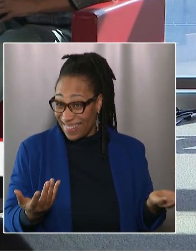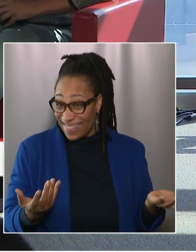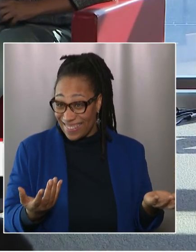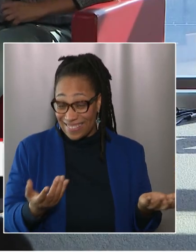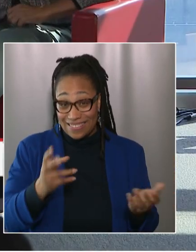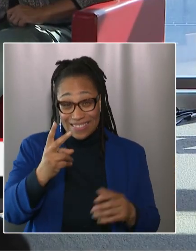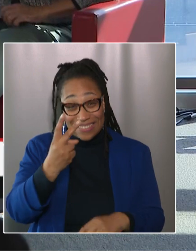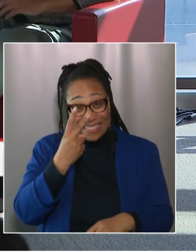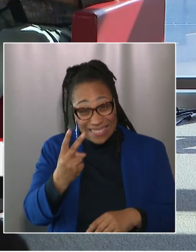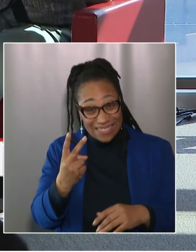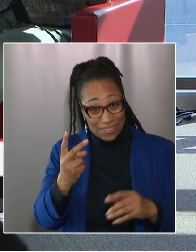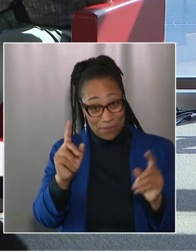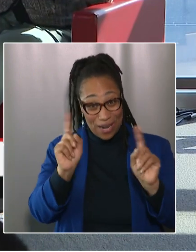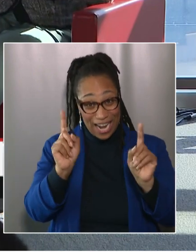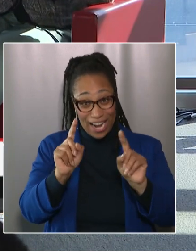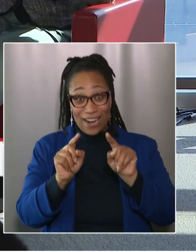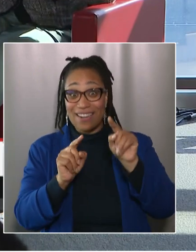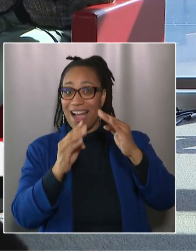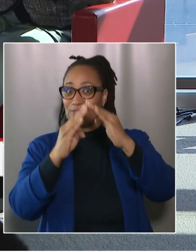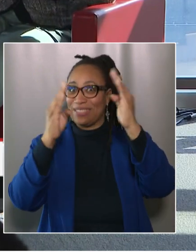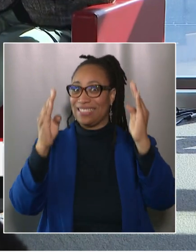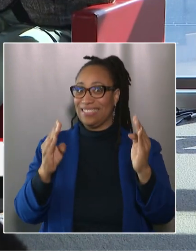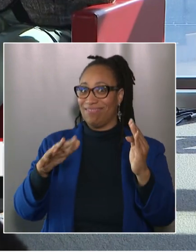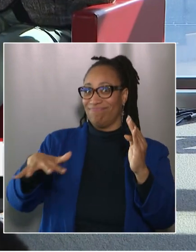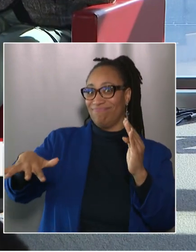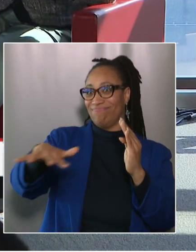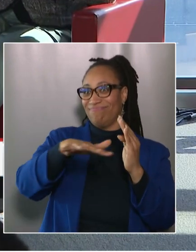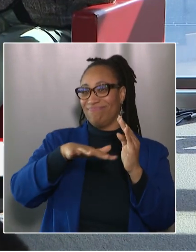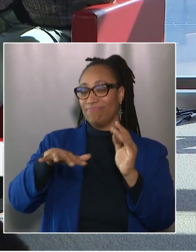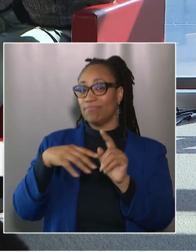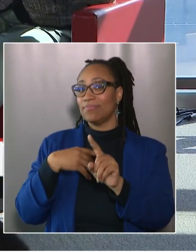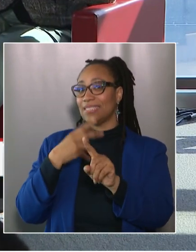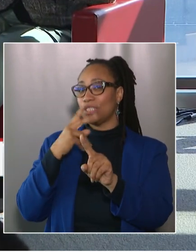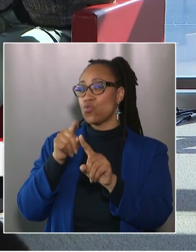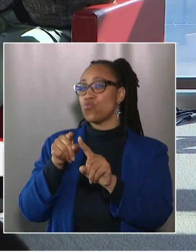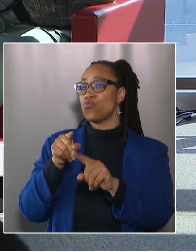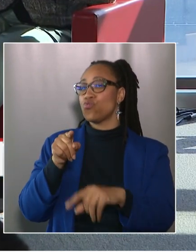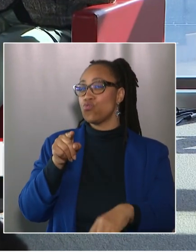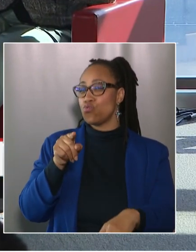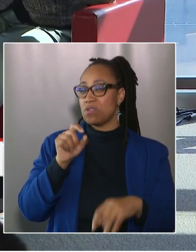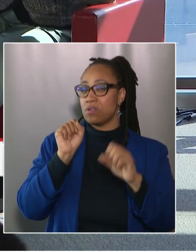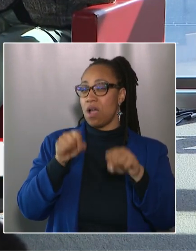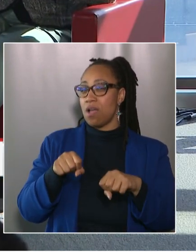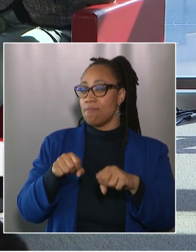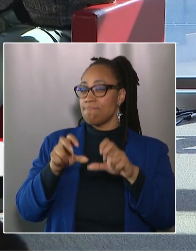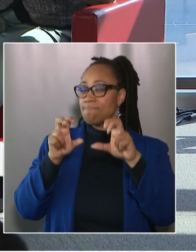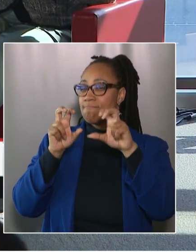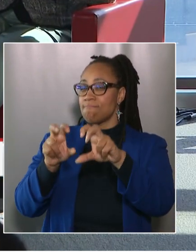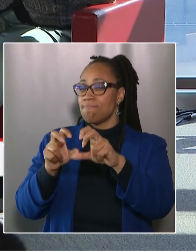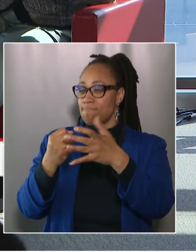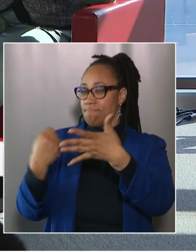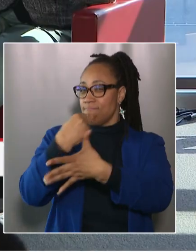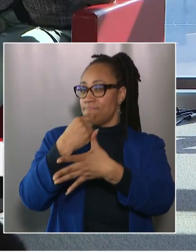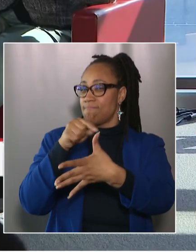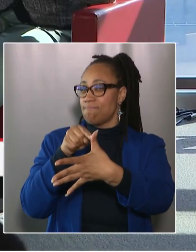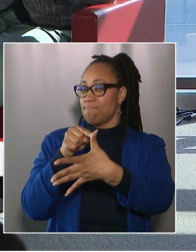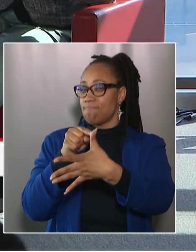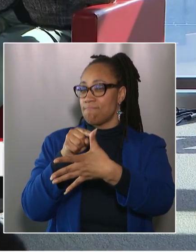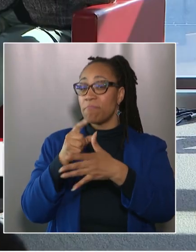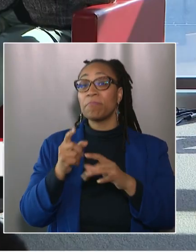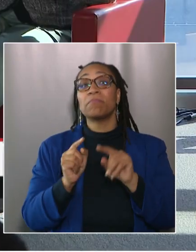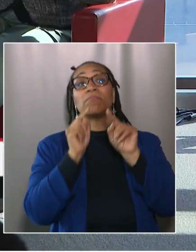I personally will always regard you as the housing mayor, and when I go to Los Angeles or Newark or Chicago,